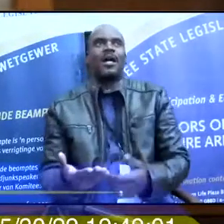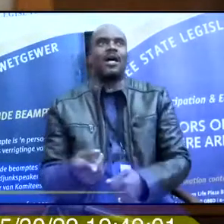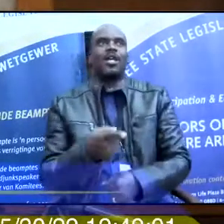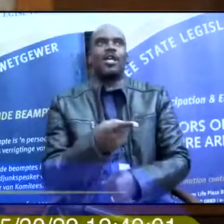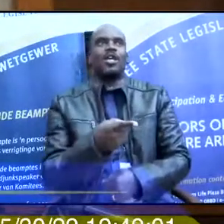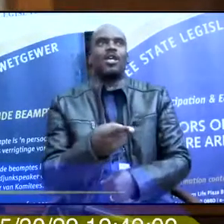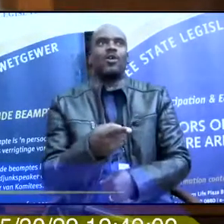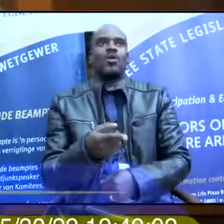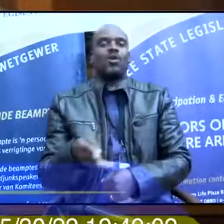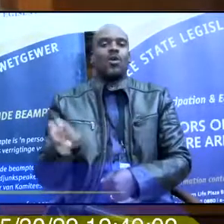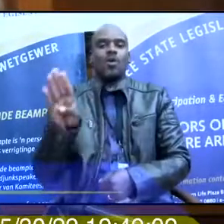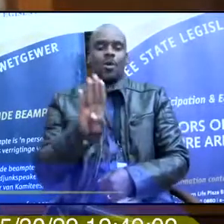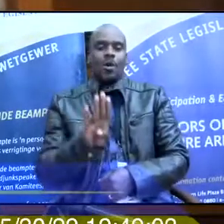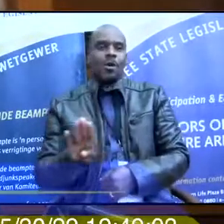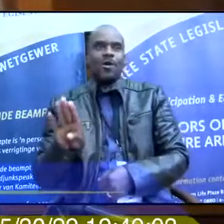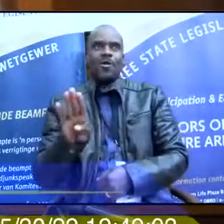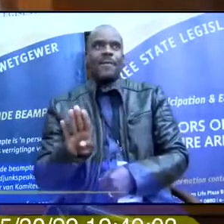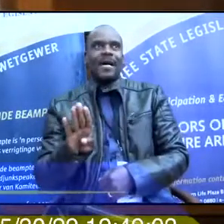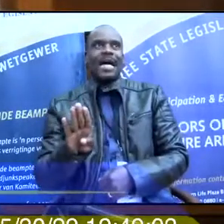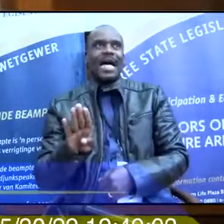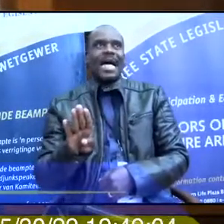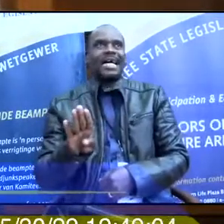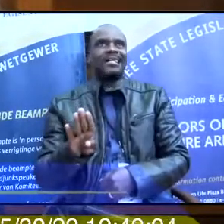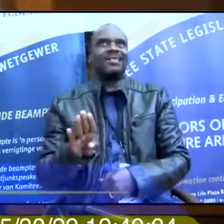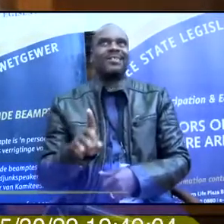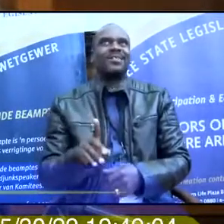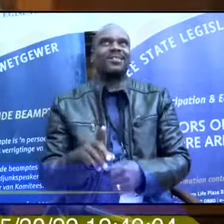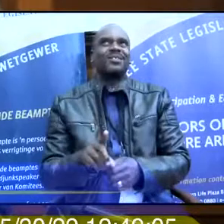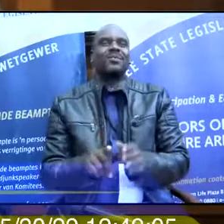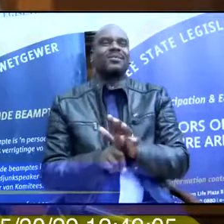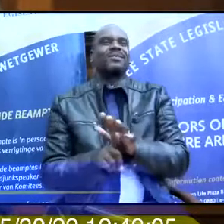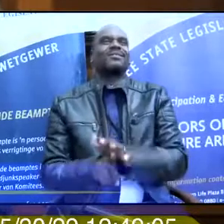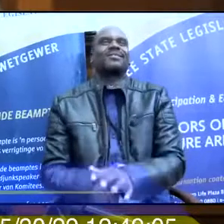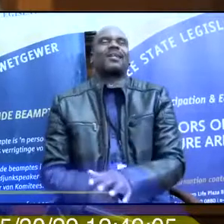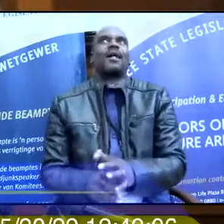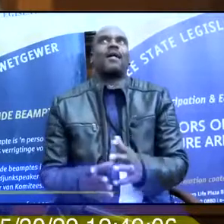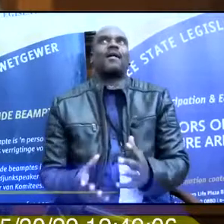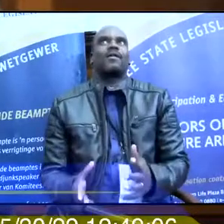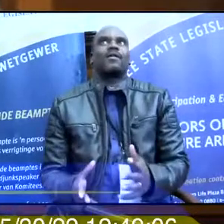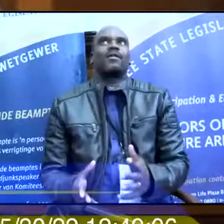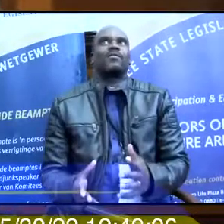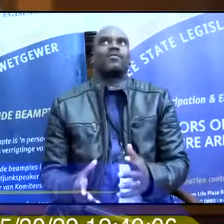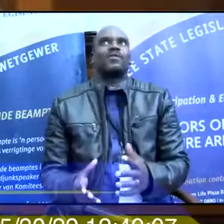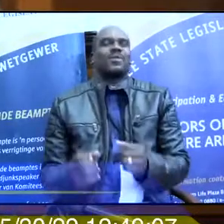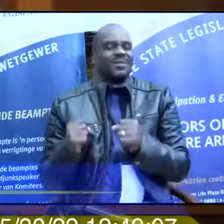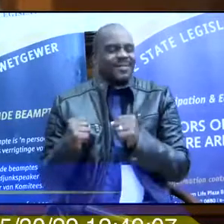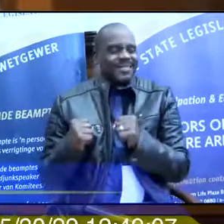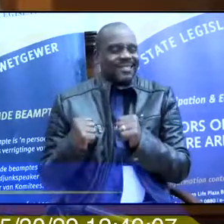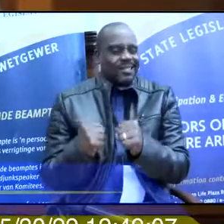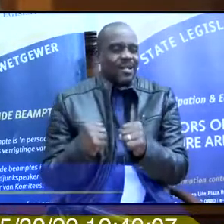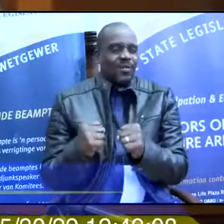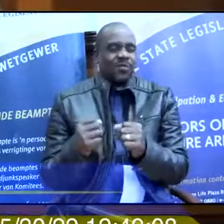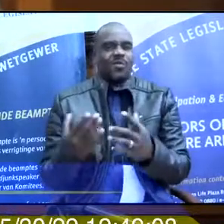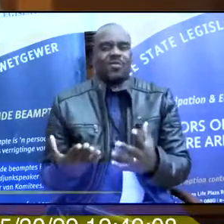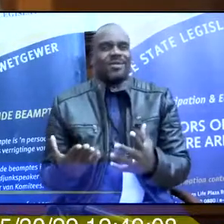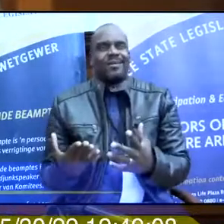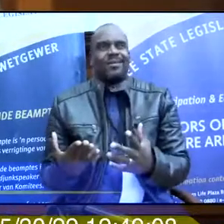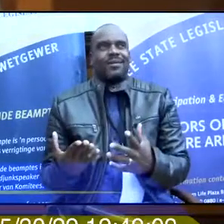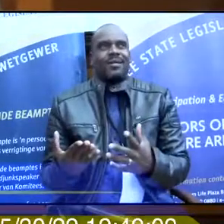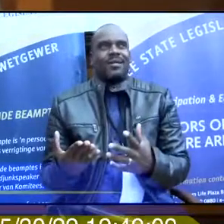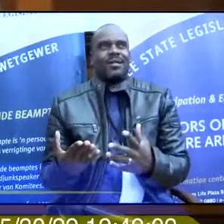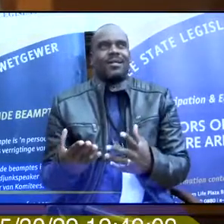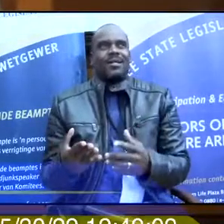branch you'll suffer the consequences in the workplace go and ask what happened in